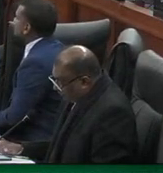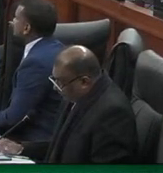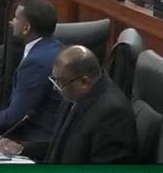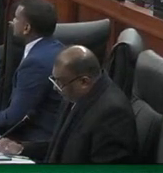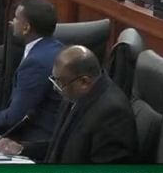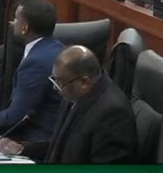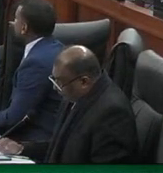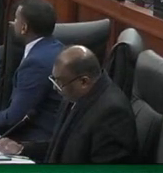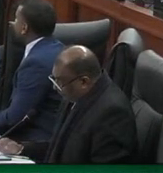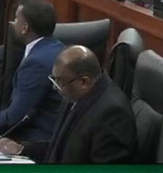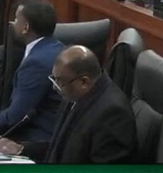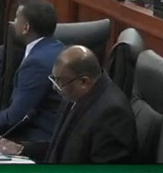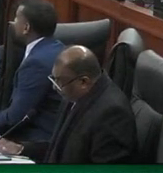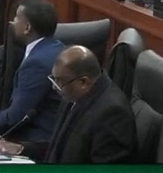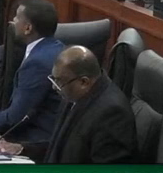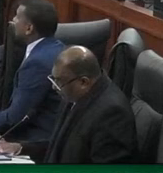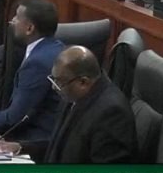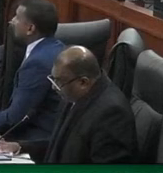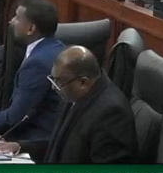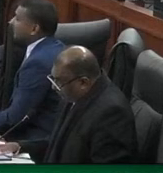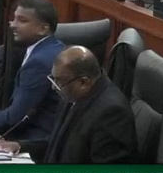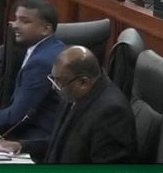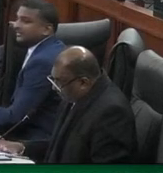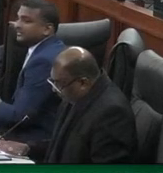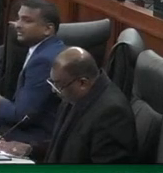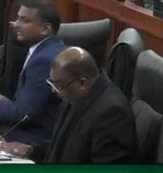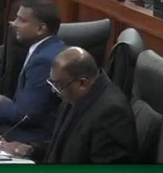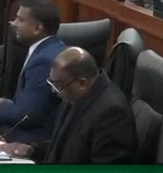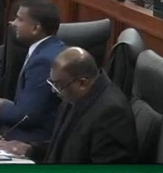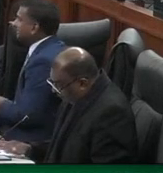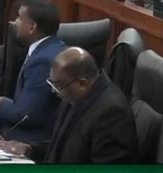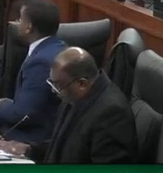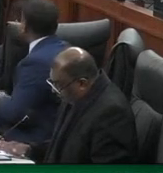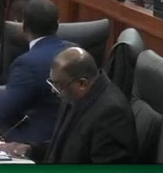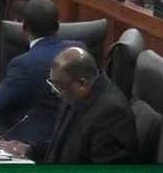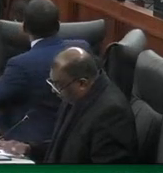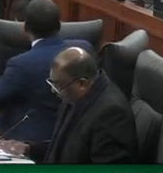I reckon I recognize the member for San Fernando East